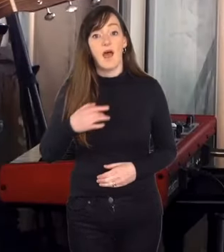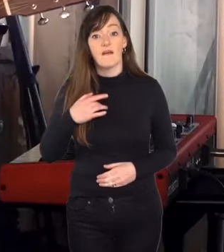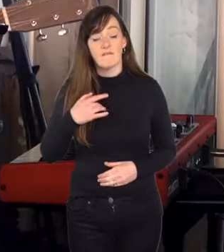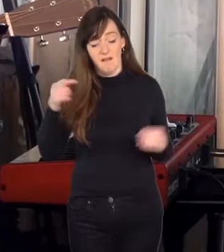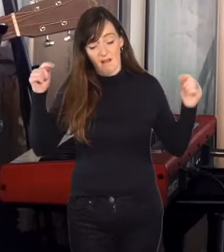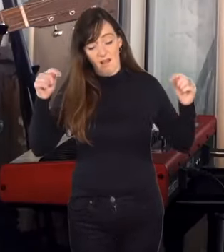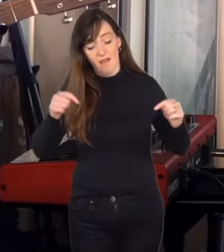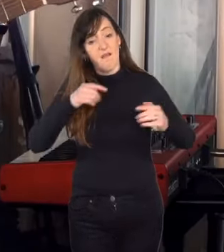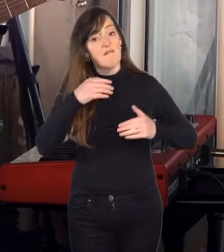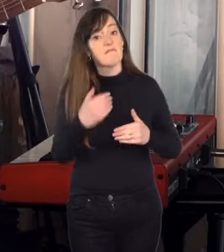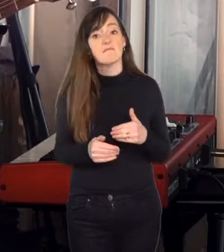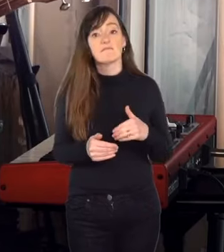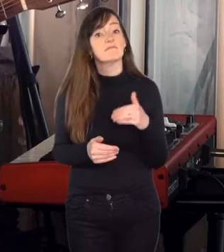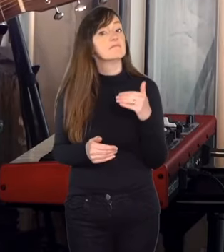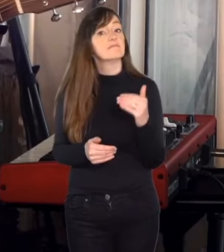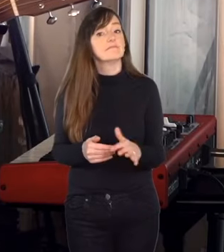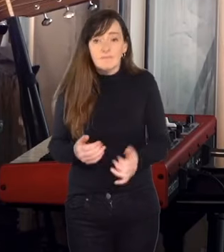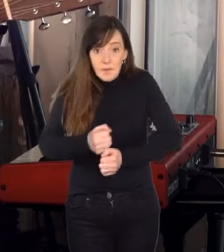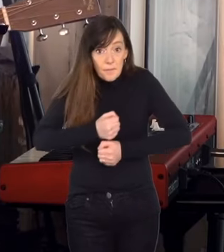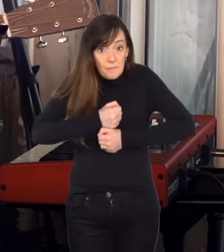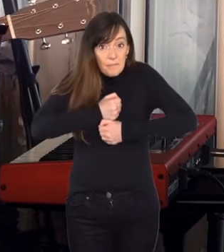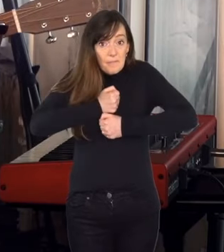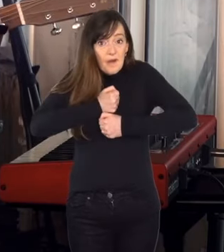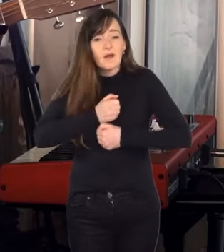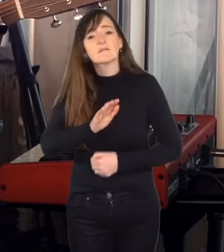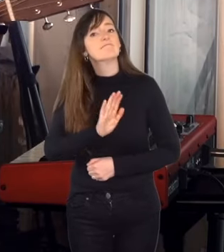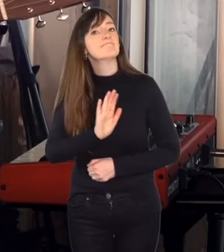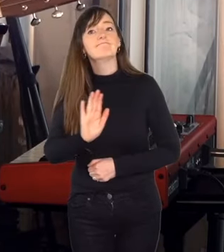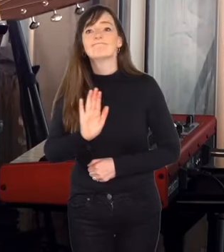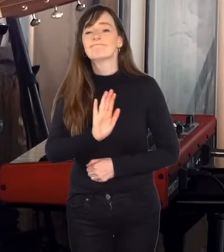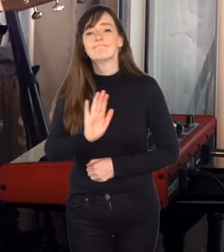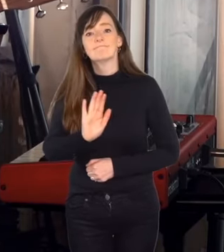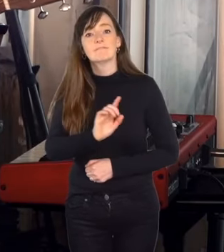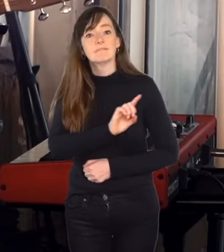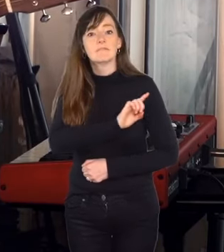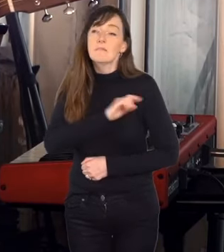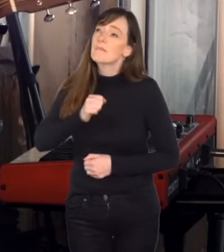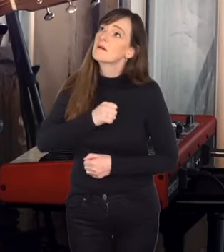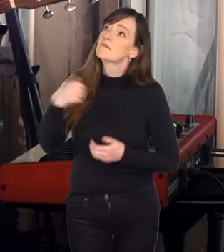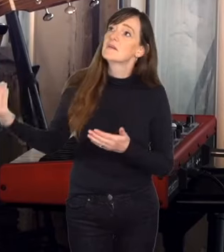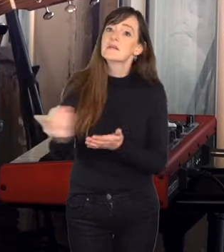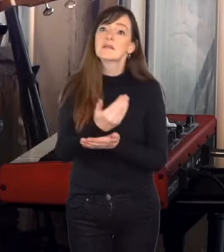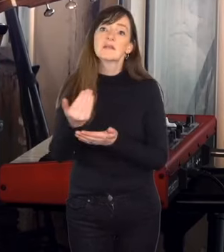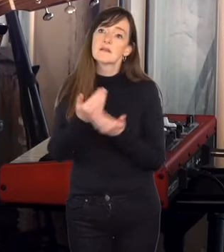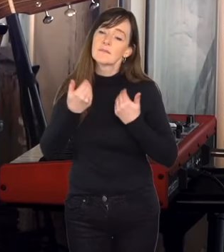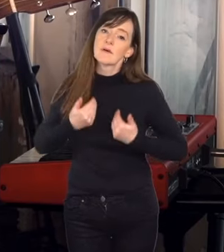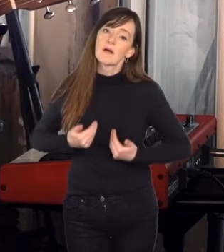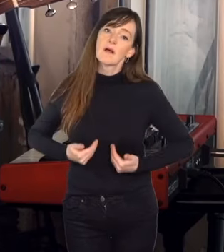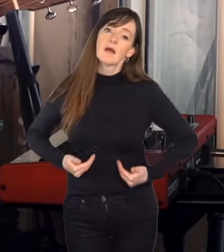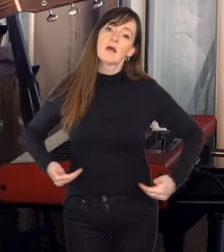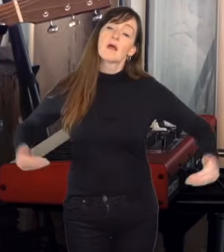This life I live is not my own, for my